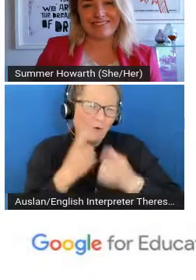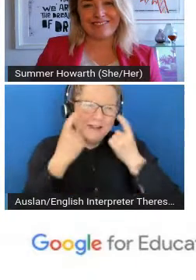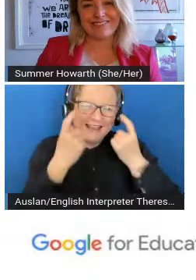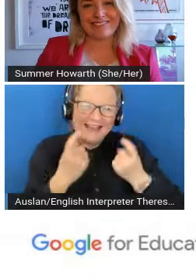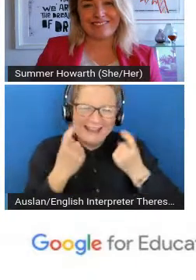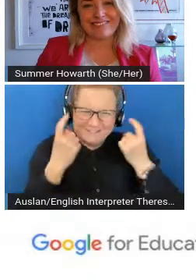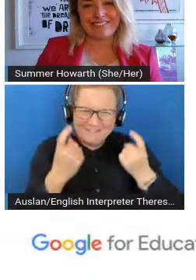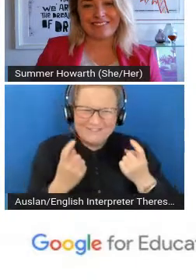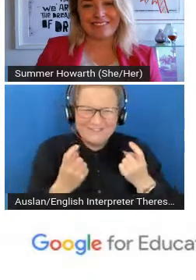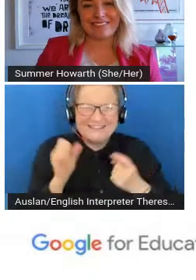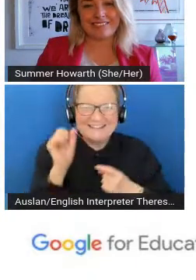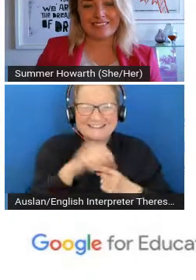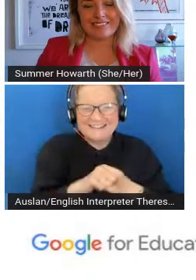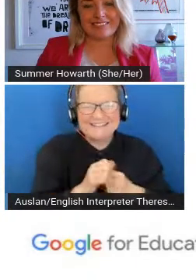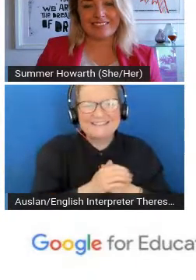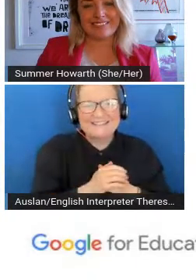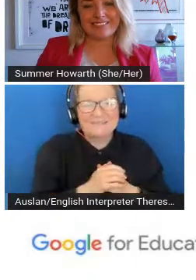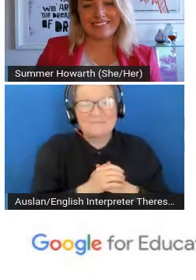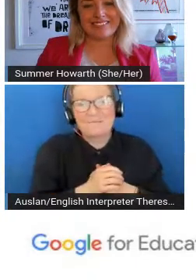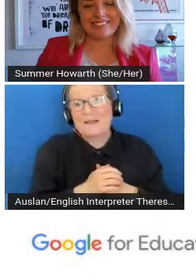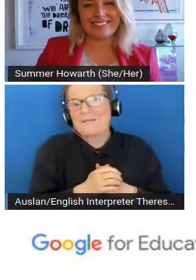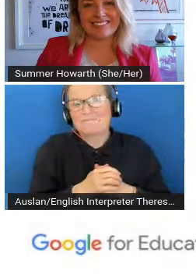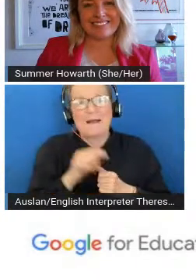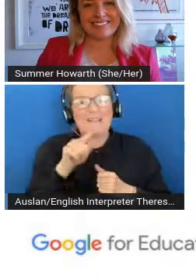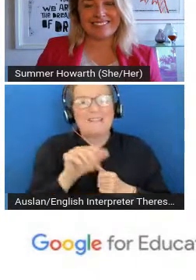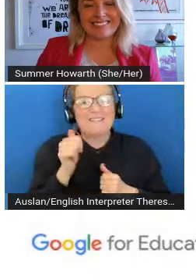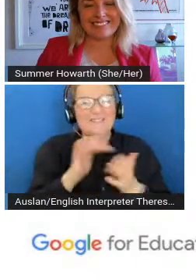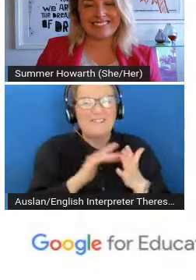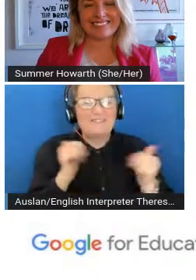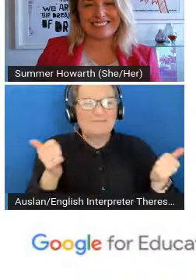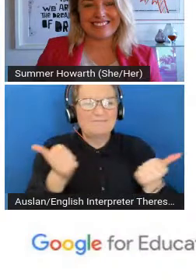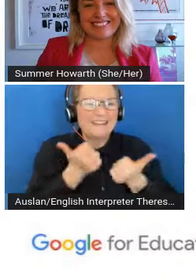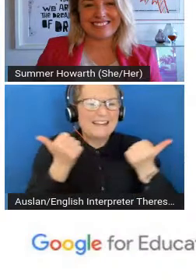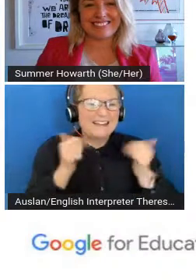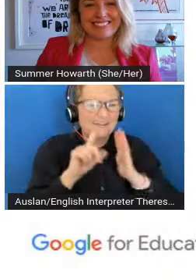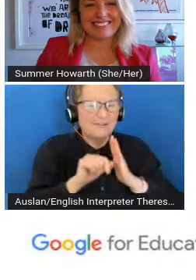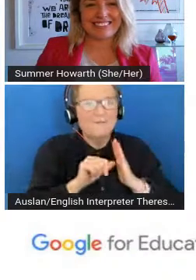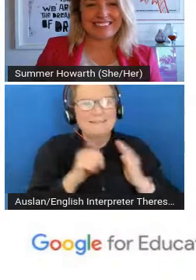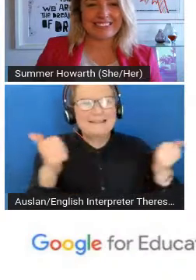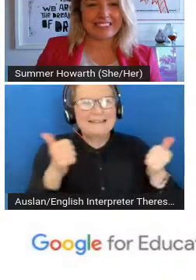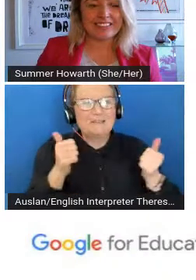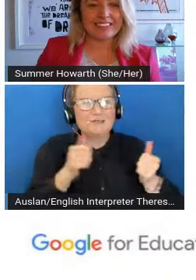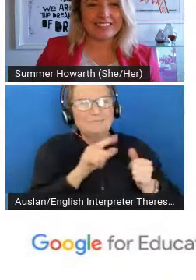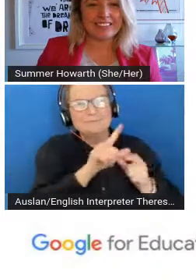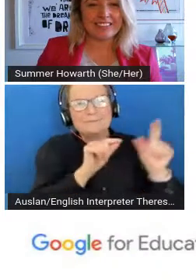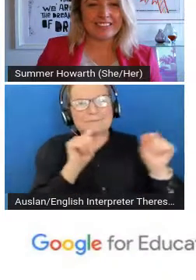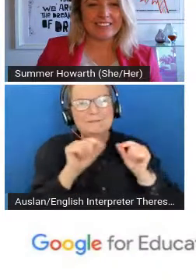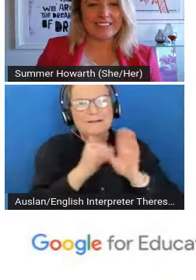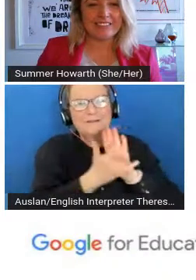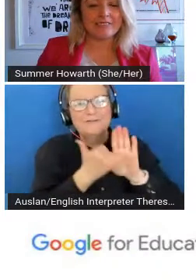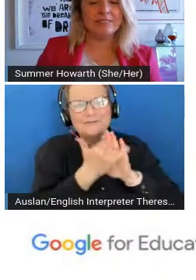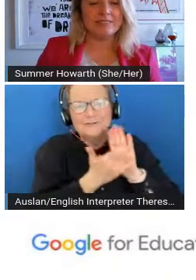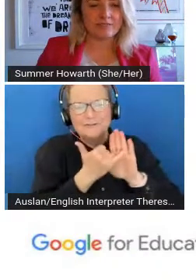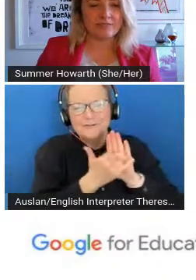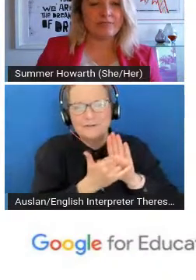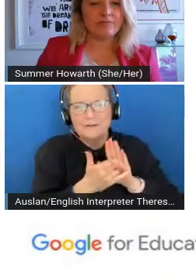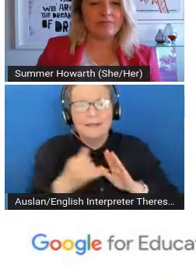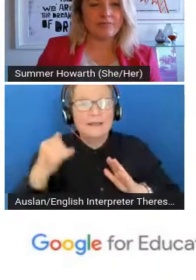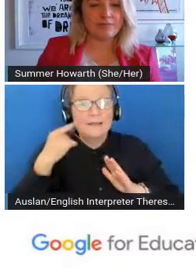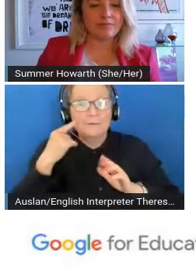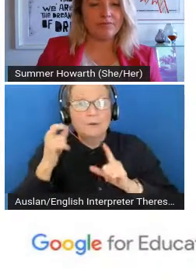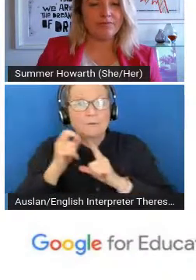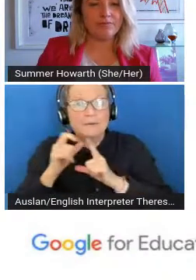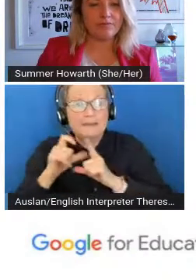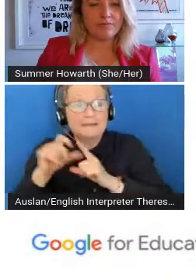many times, so you have plenty of videos to choose from. And then here's just a PDF, a simple PDF that we can